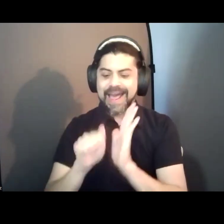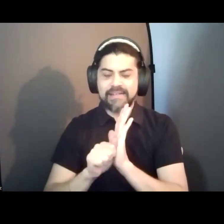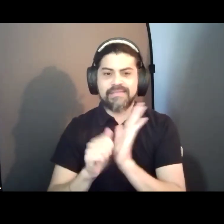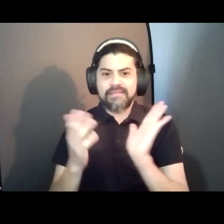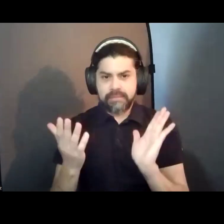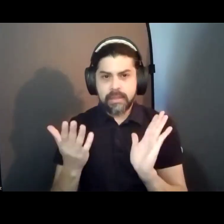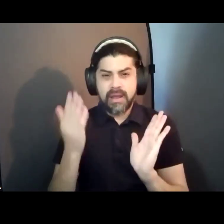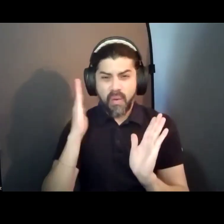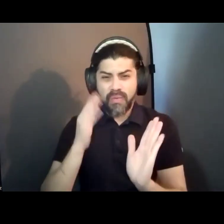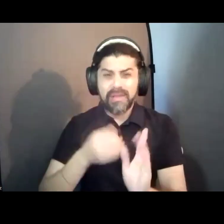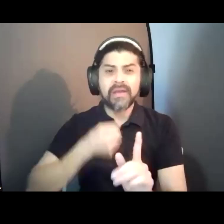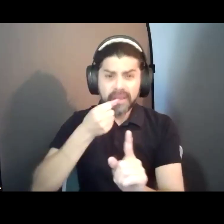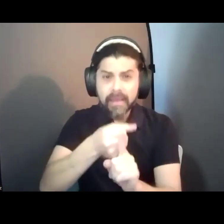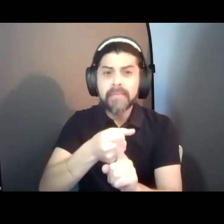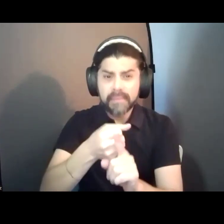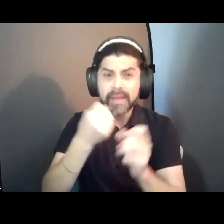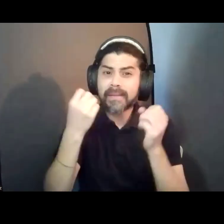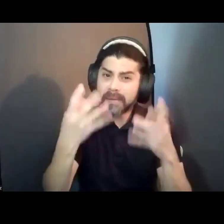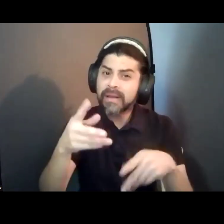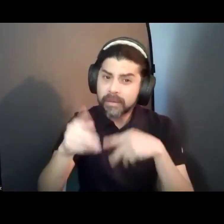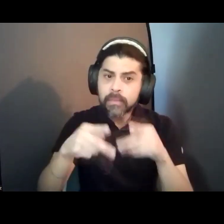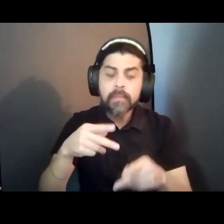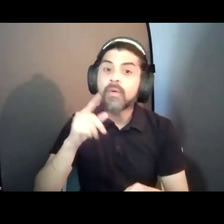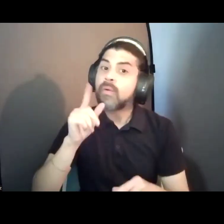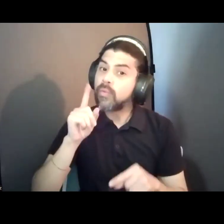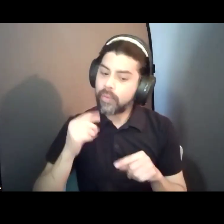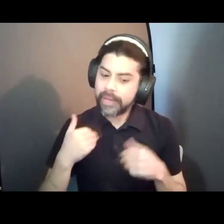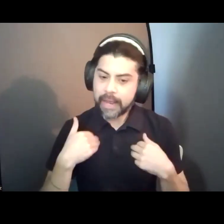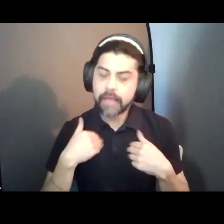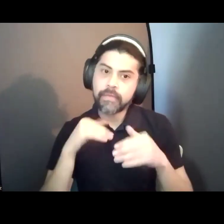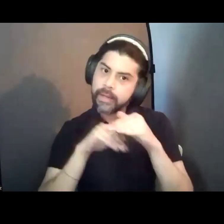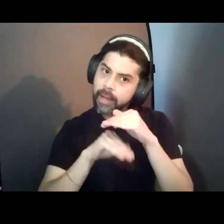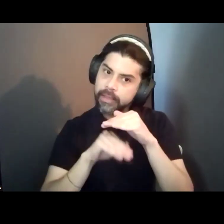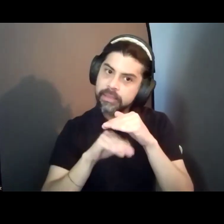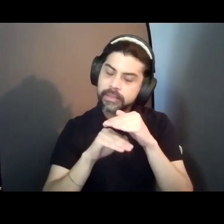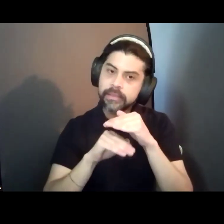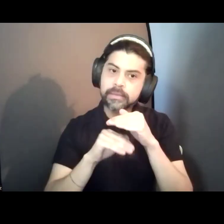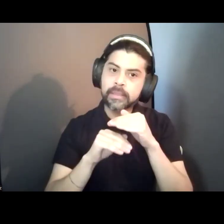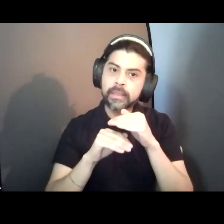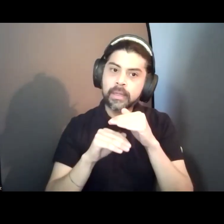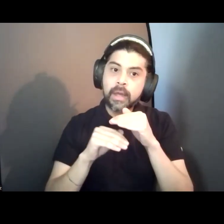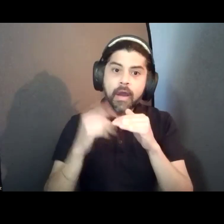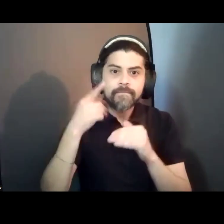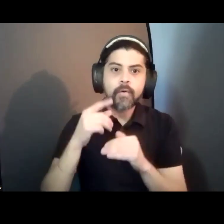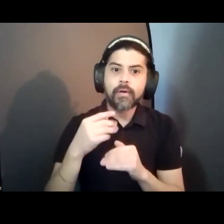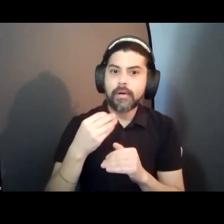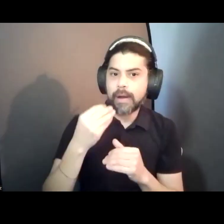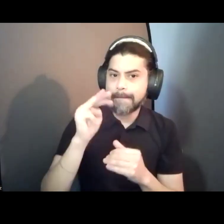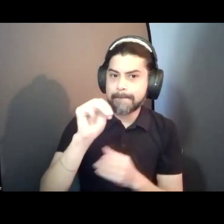impact on those who can access and who would otherwise be eligible for both Medi-Cal and CalFresh services, as well as on our